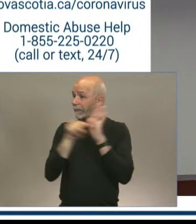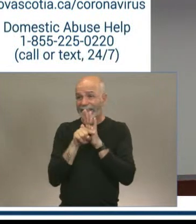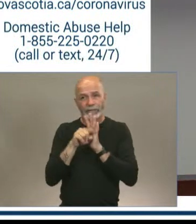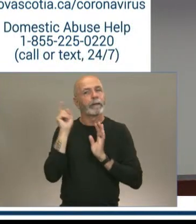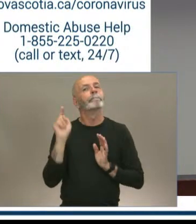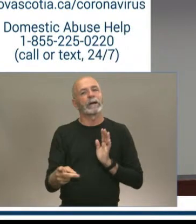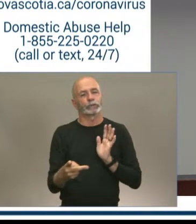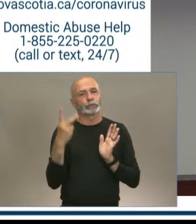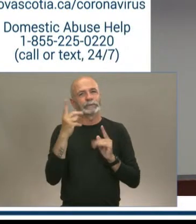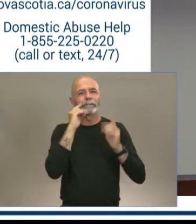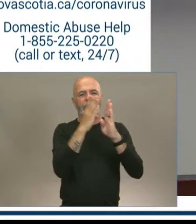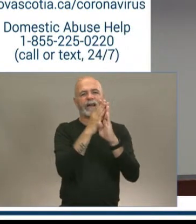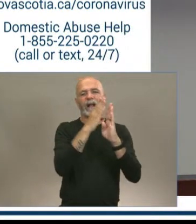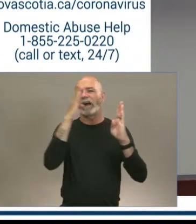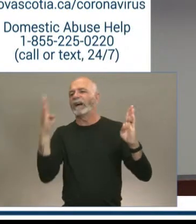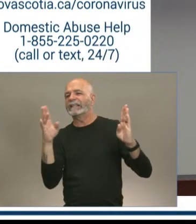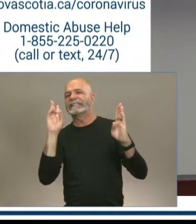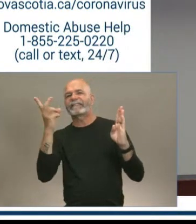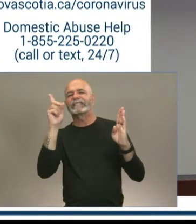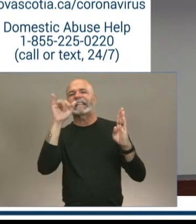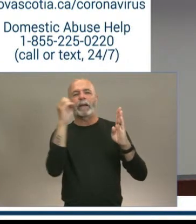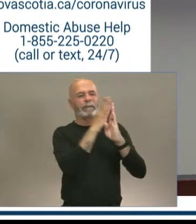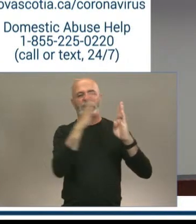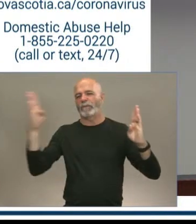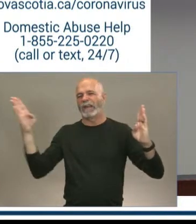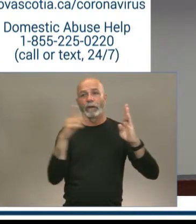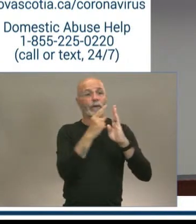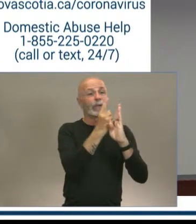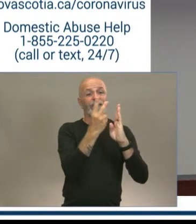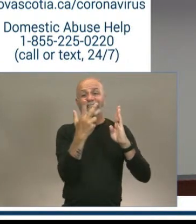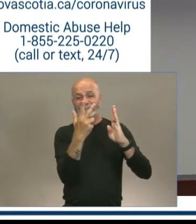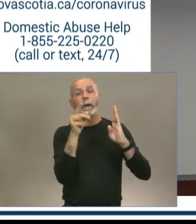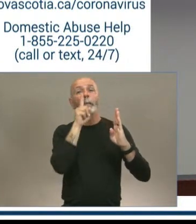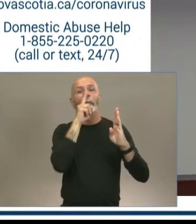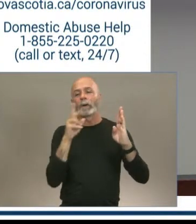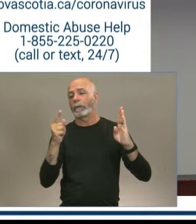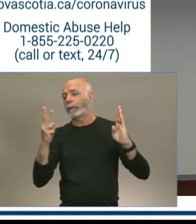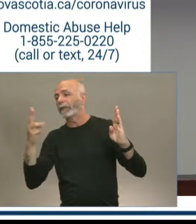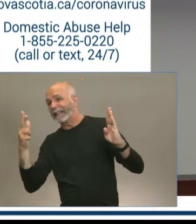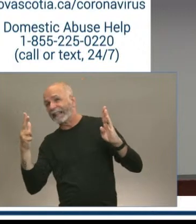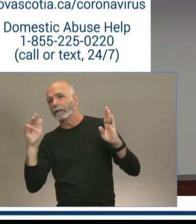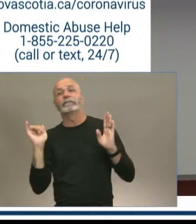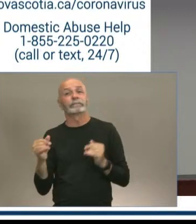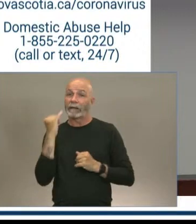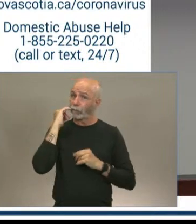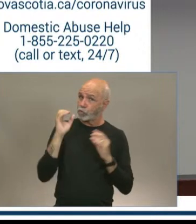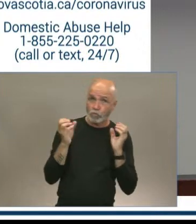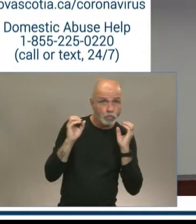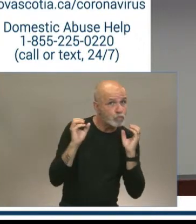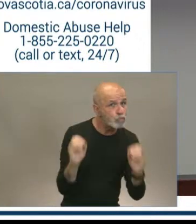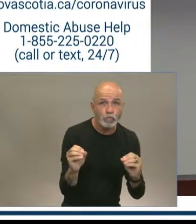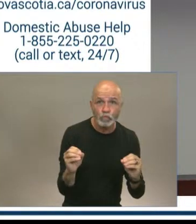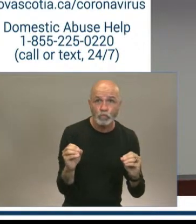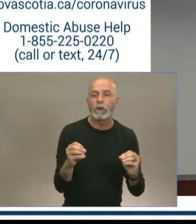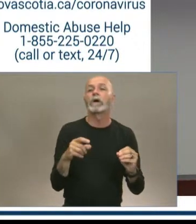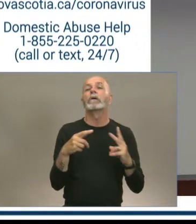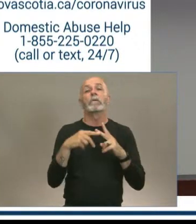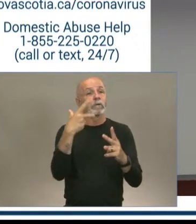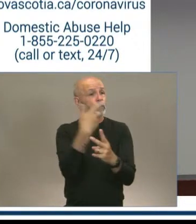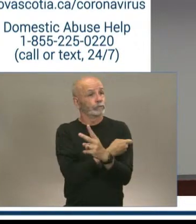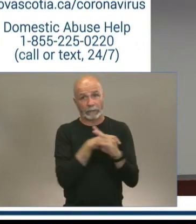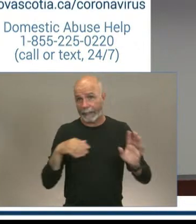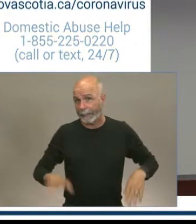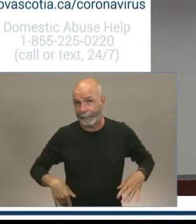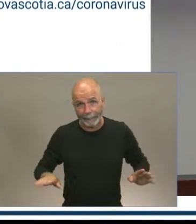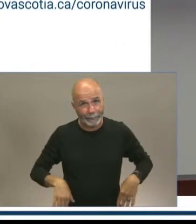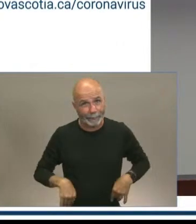no doses of COVID-19 vaccine, at least 14 days before arriving in Nova Scotia, must self-isolate